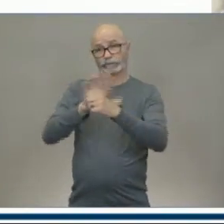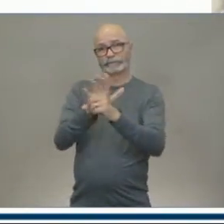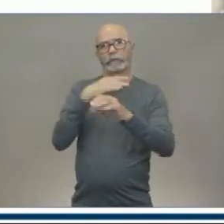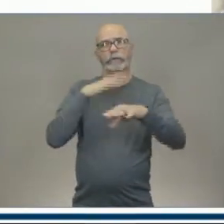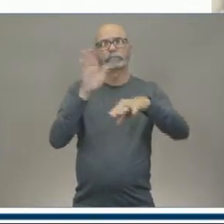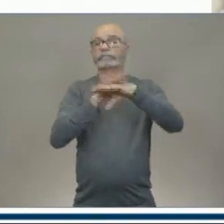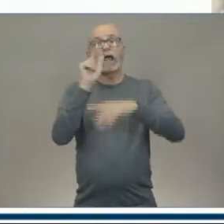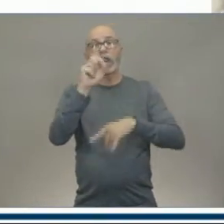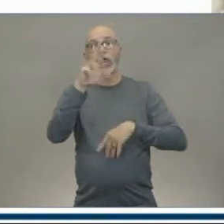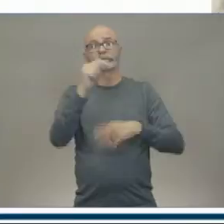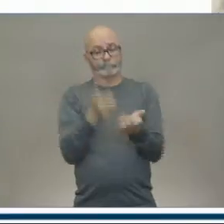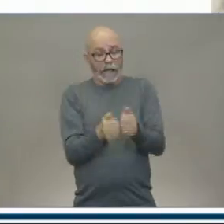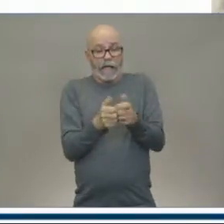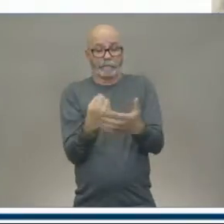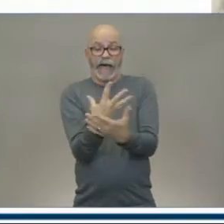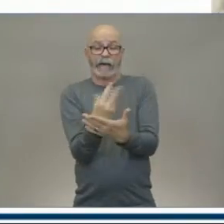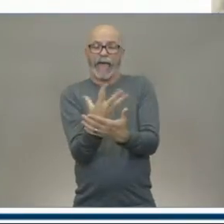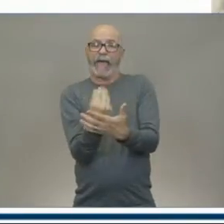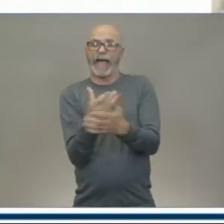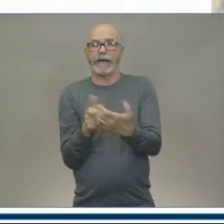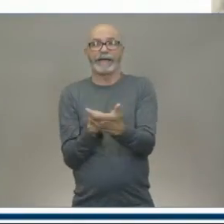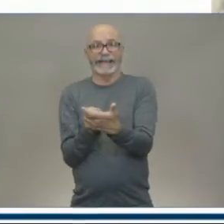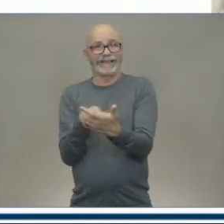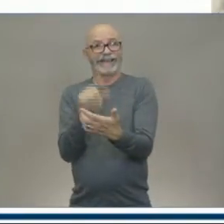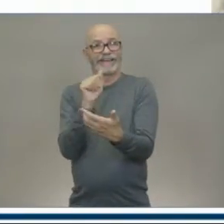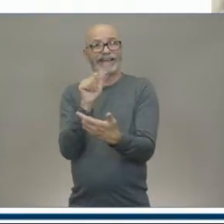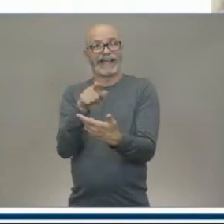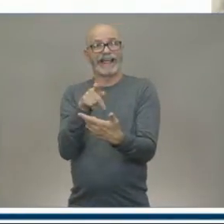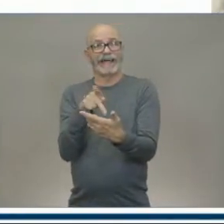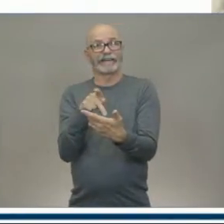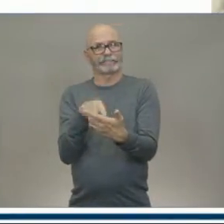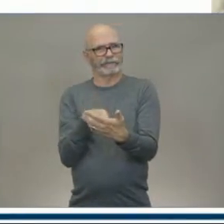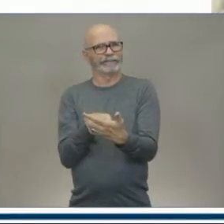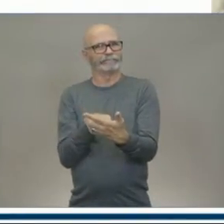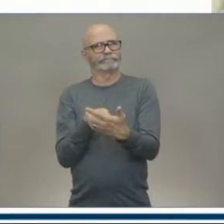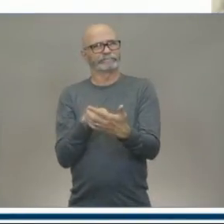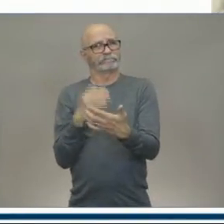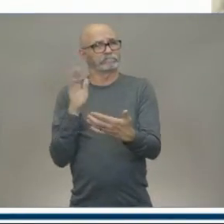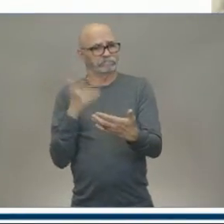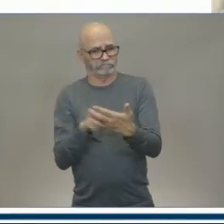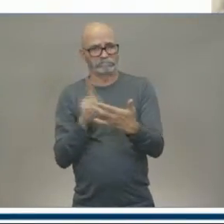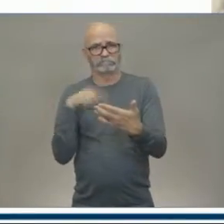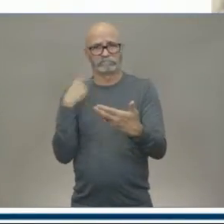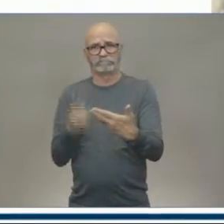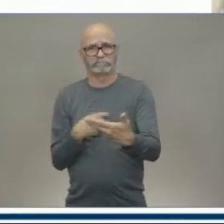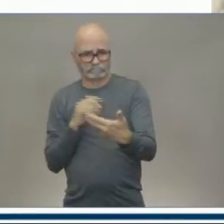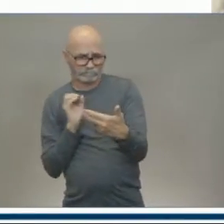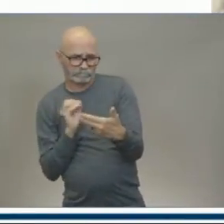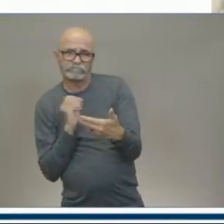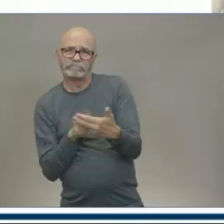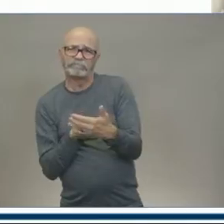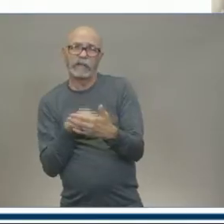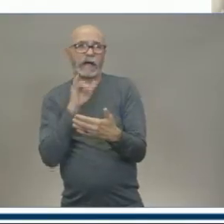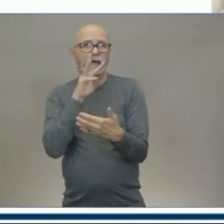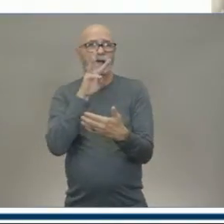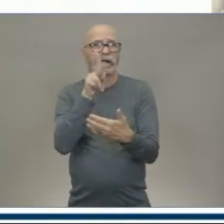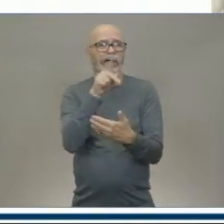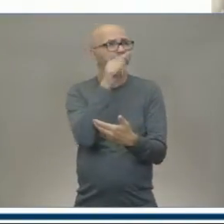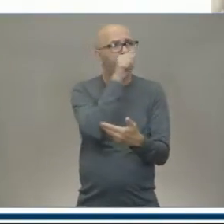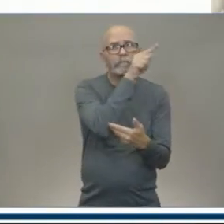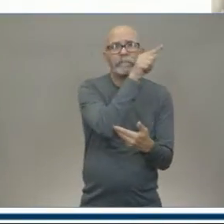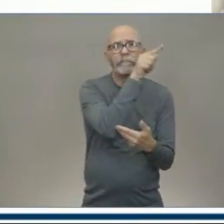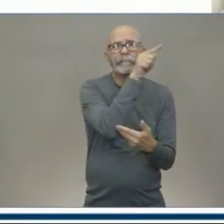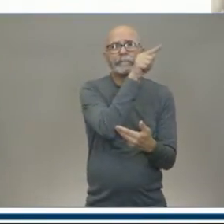to be generally a high uptake. In Nova Scotia, we know that from the NSHA that even those who do have the